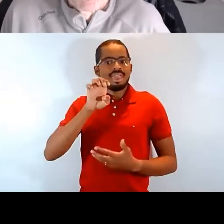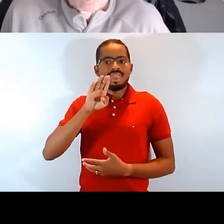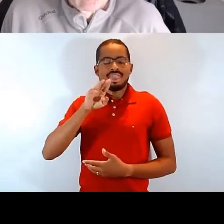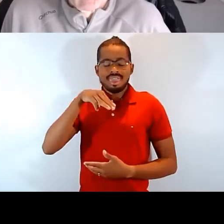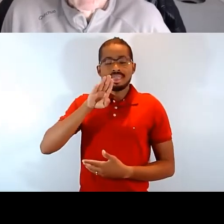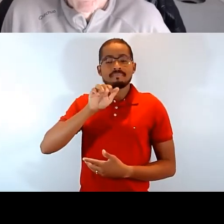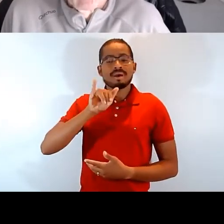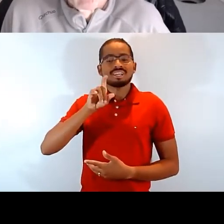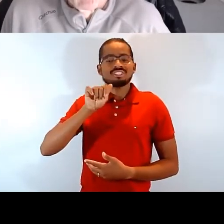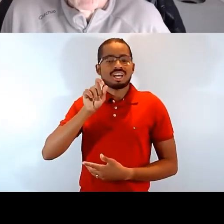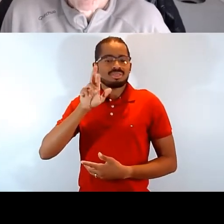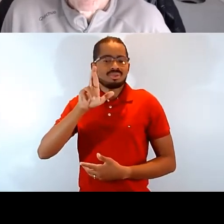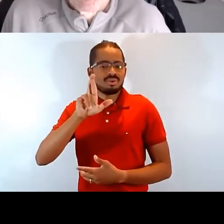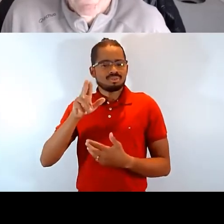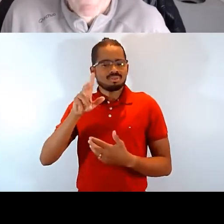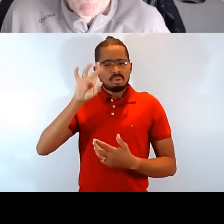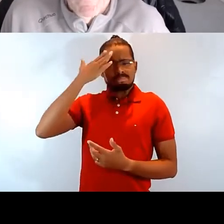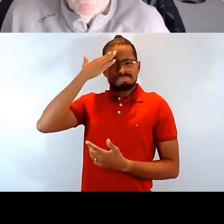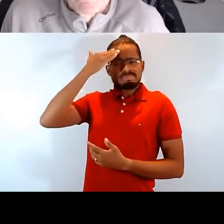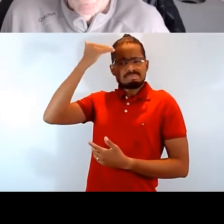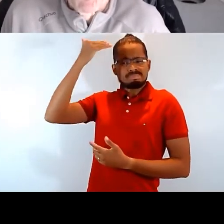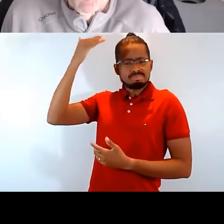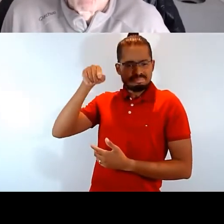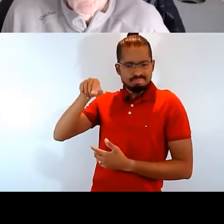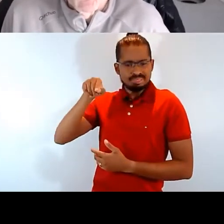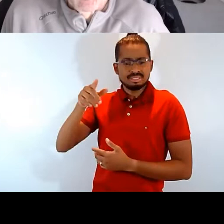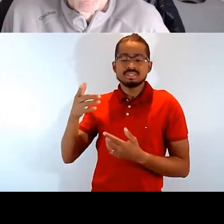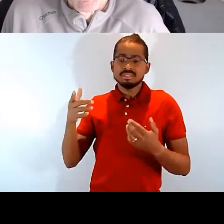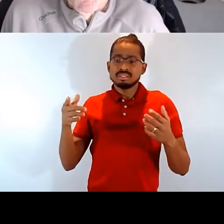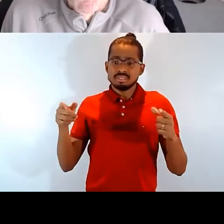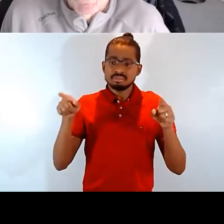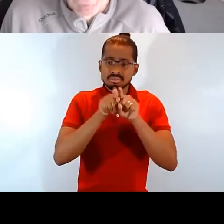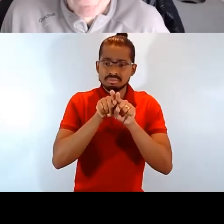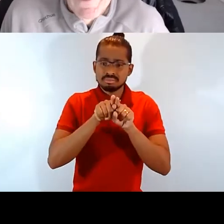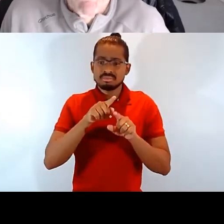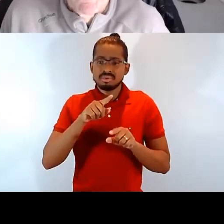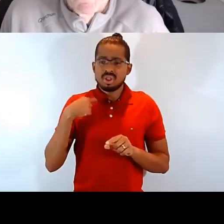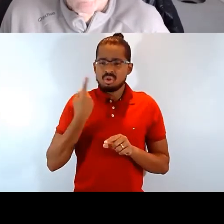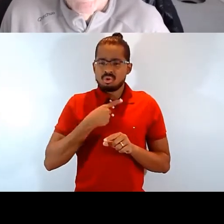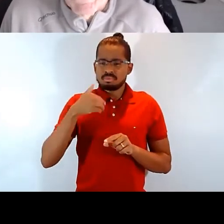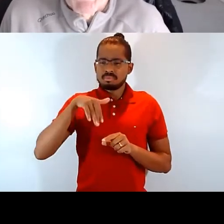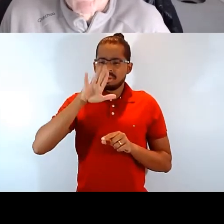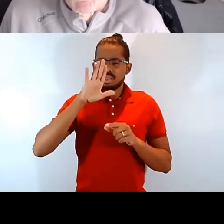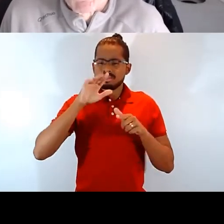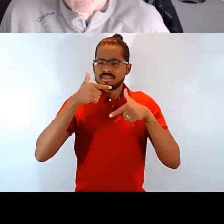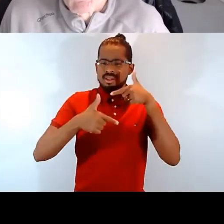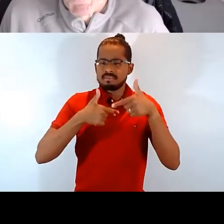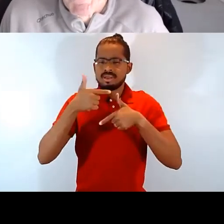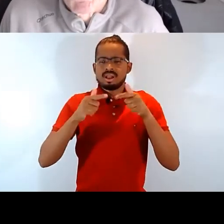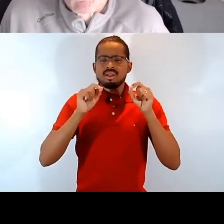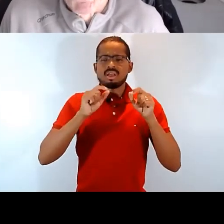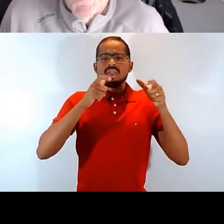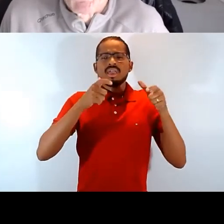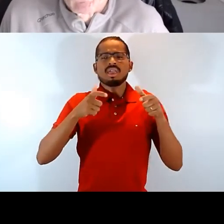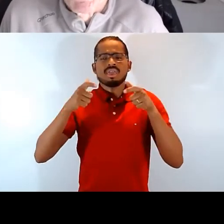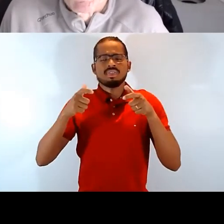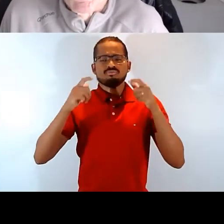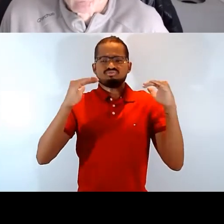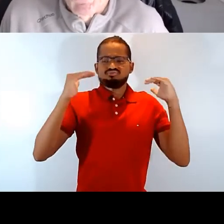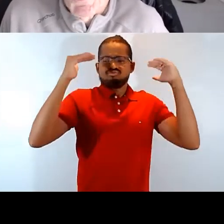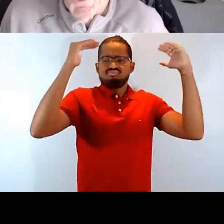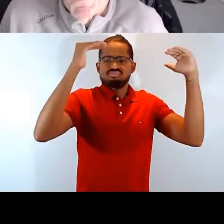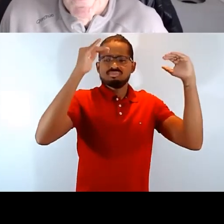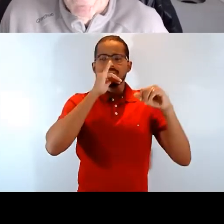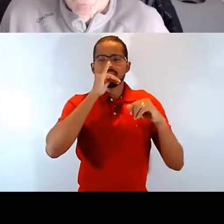Then it extended to high-level, and the focus is on high-level experts in science, technology,